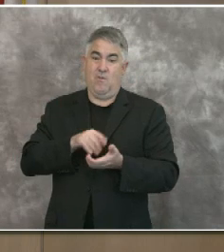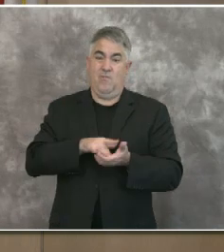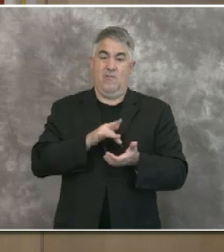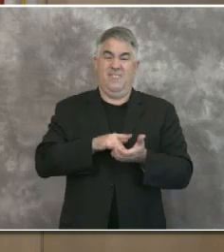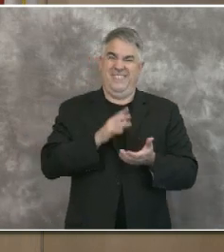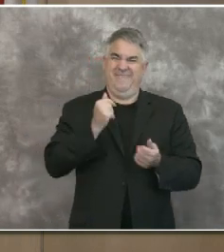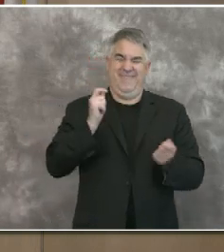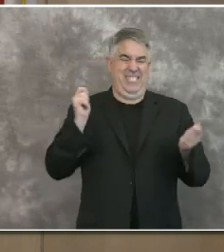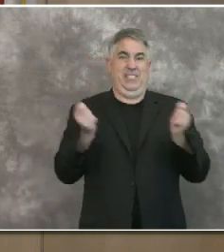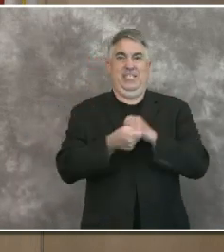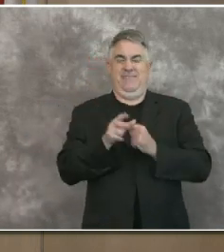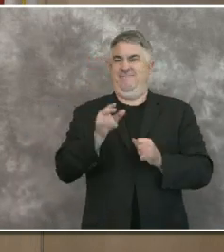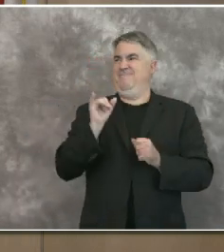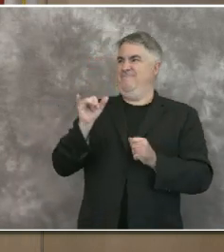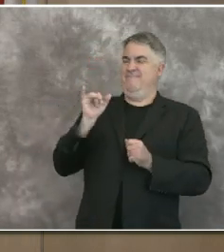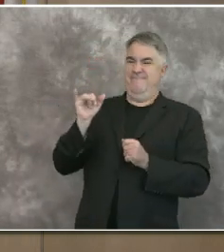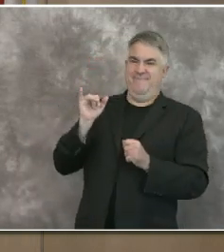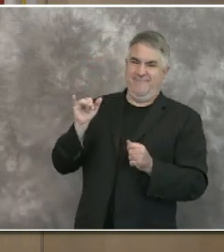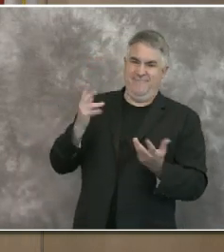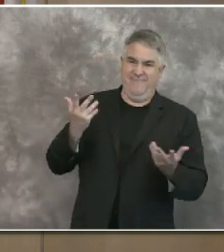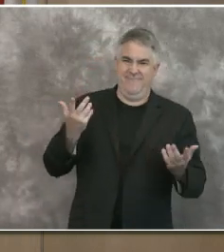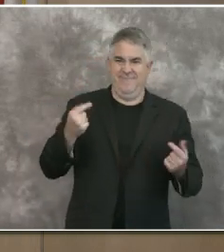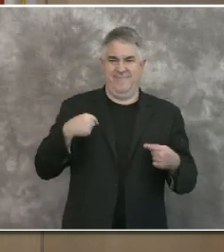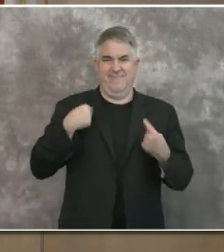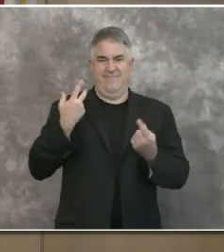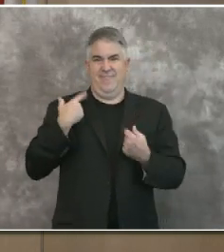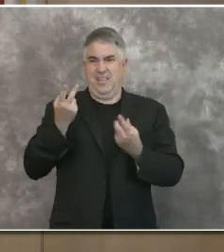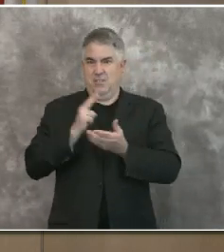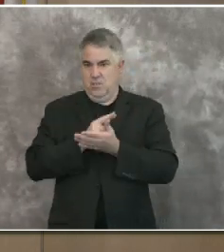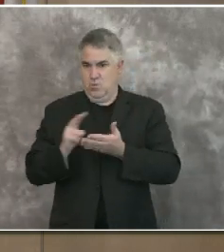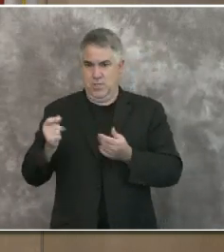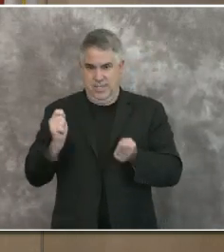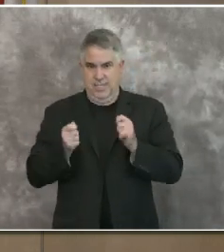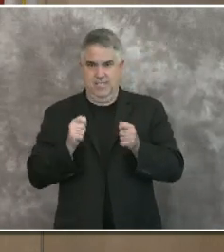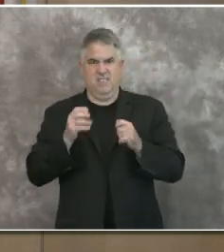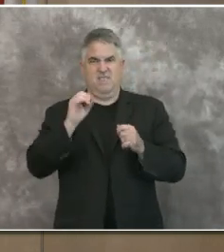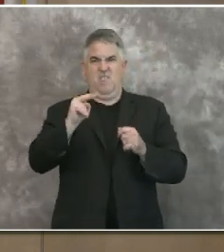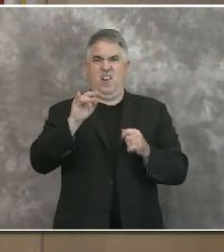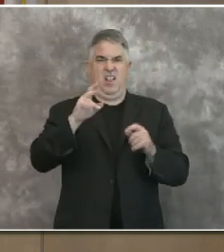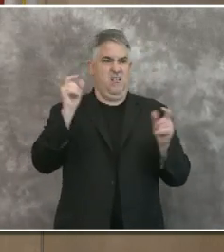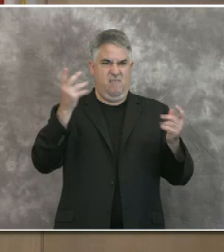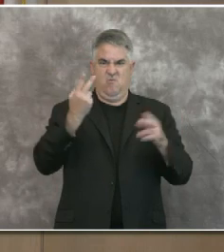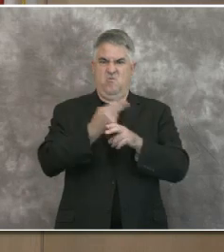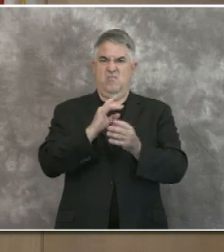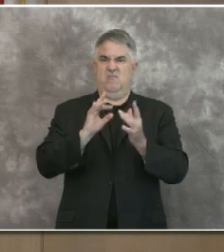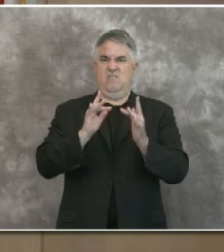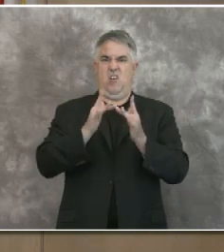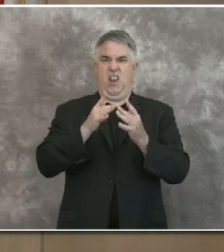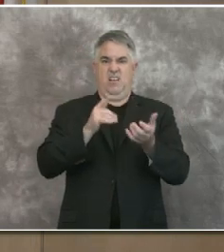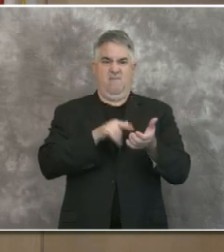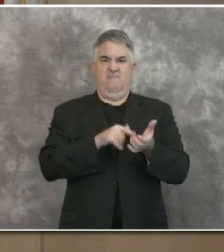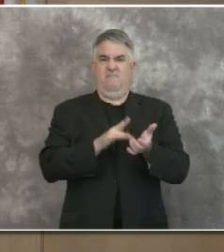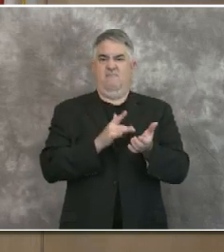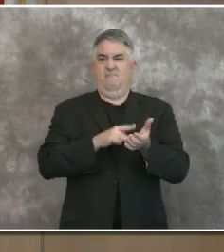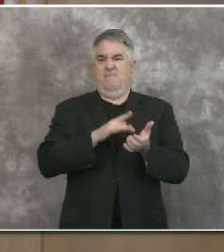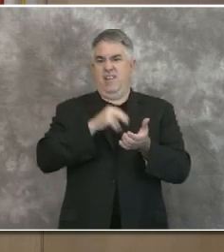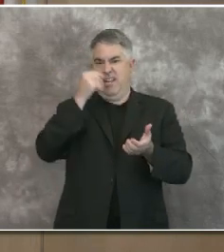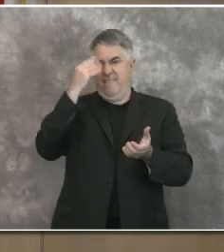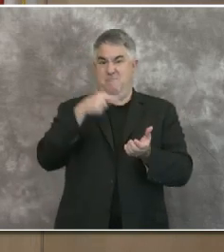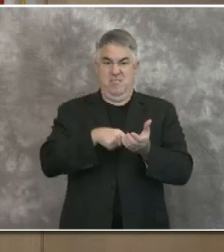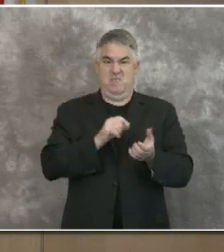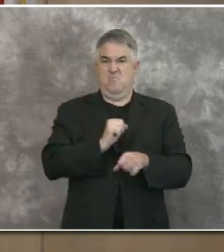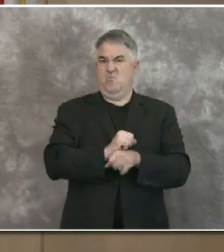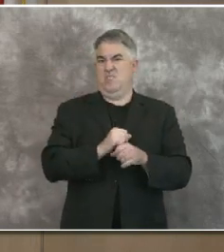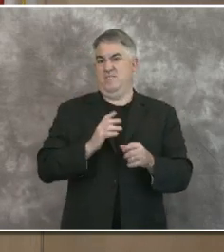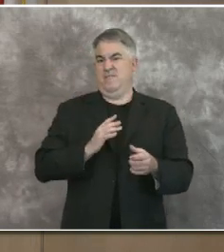that. For online ordering, we had to pivot to a model that wasn't the best, but it's working. Tableside ordering,